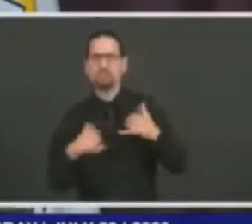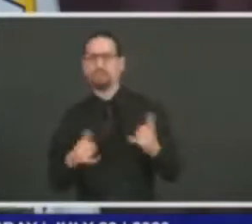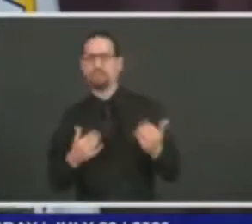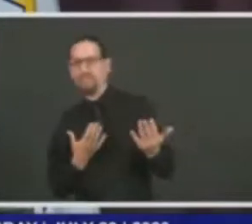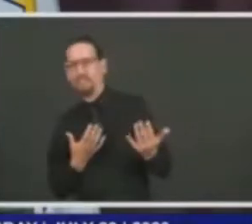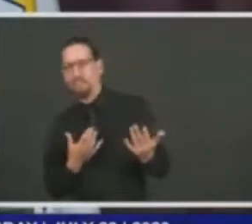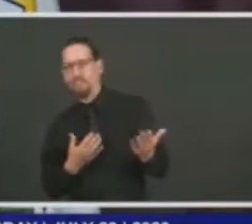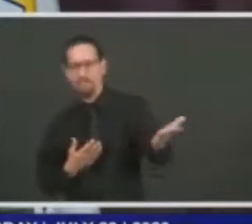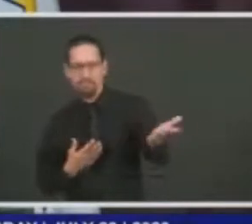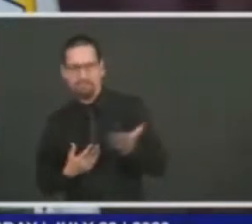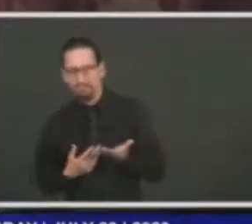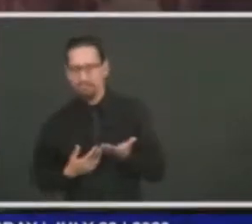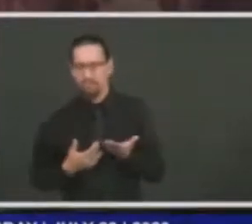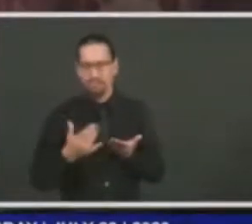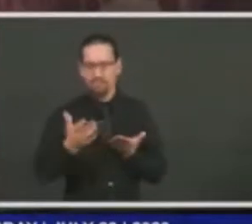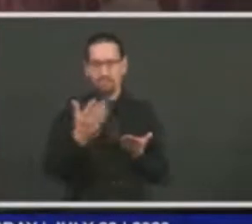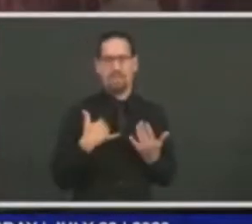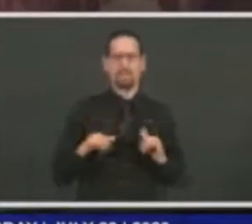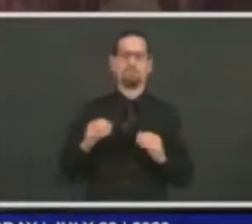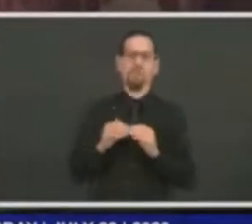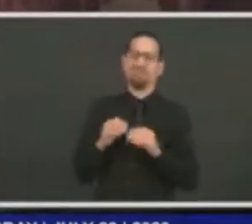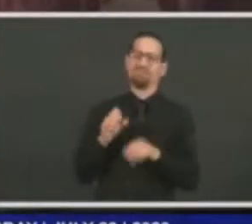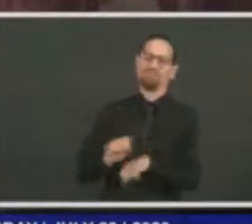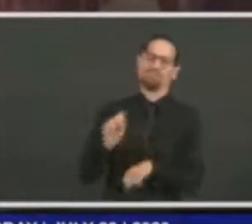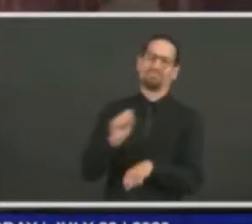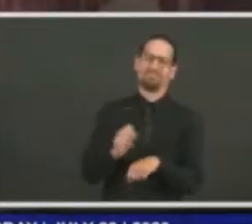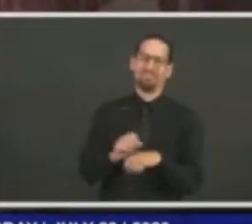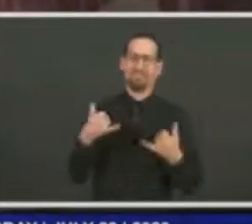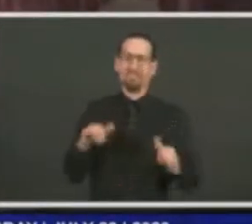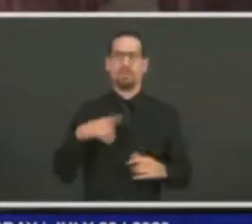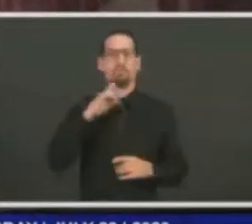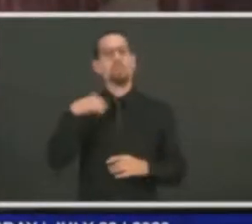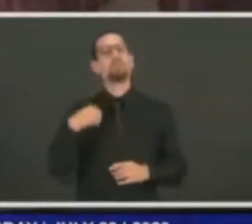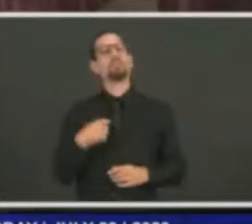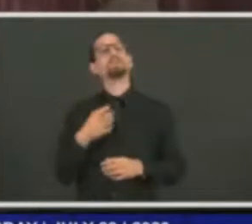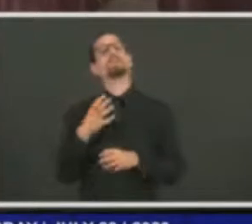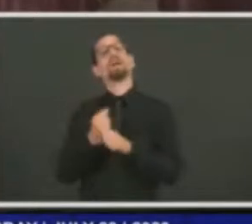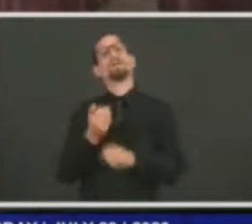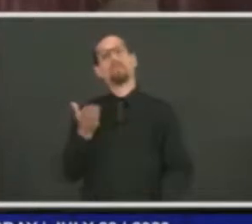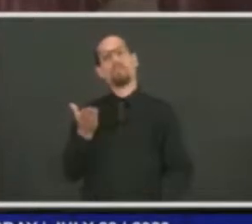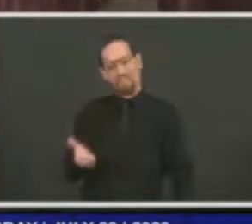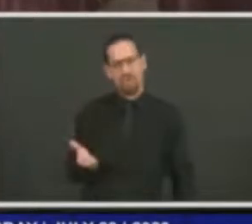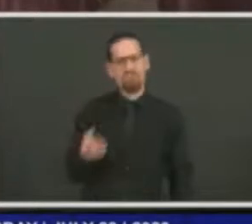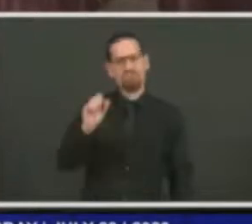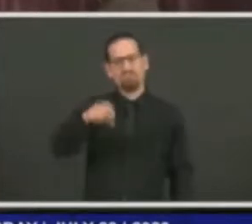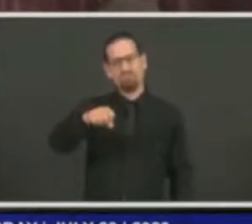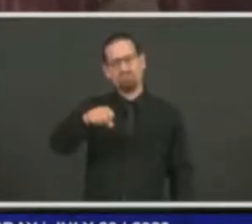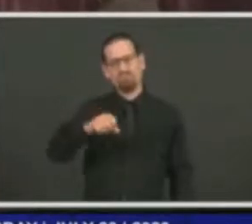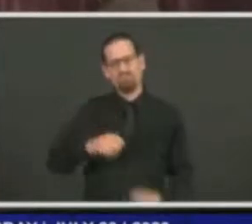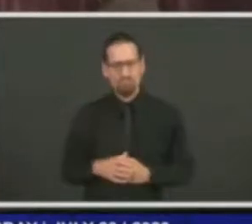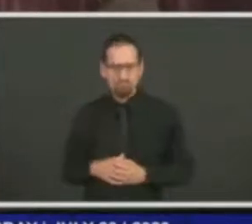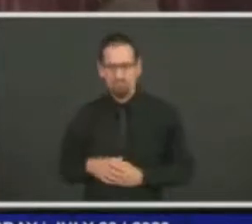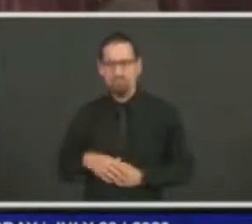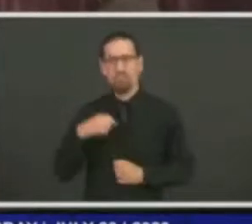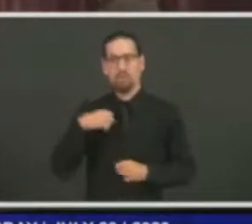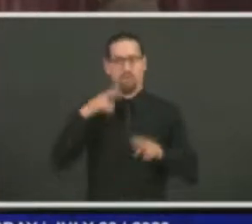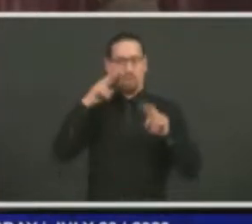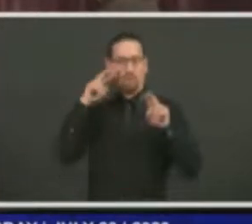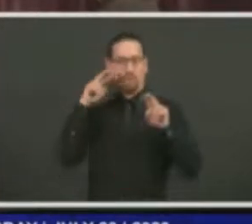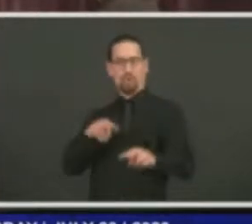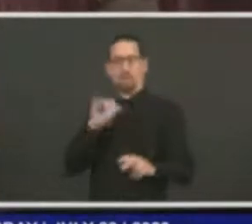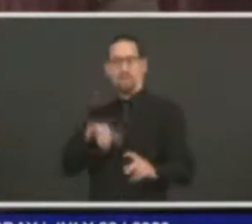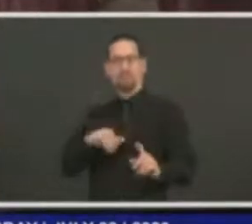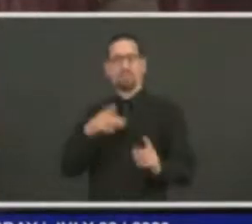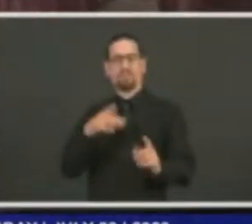So no, we have more work to do. But I think we'll get there. I was just looking at the new website, and there's a great FAQ